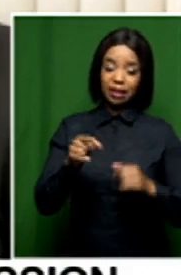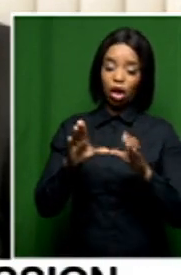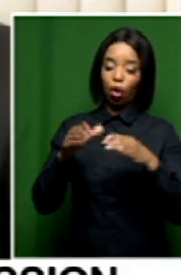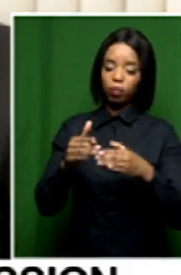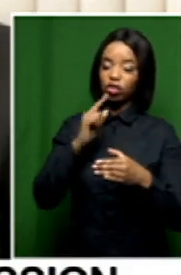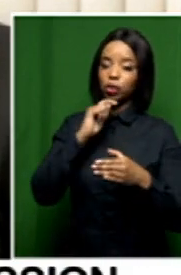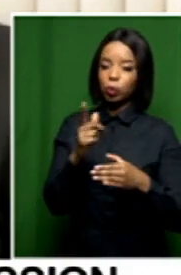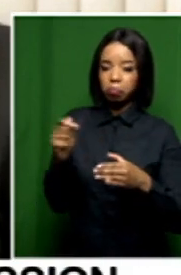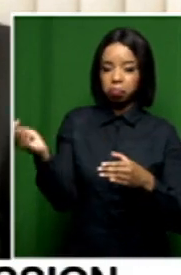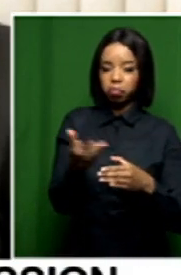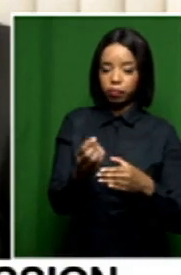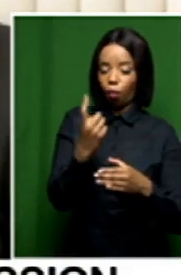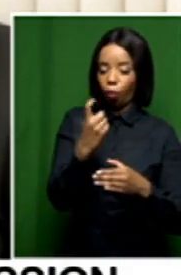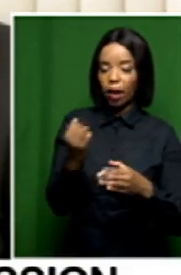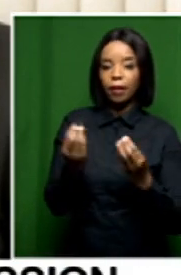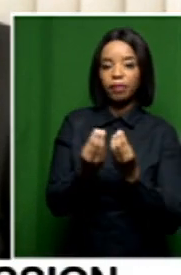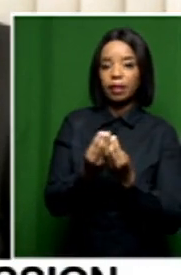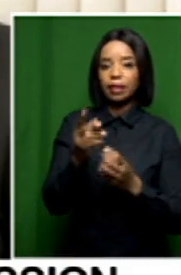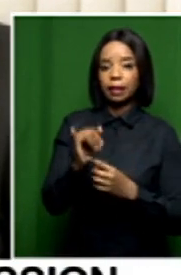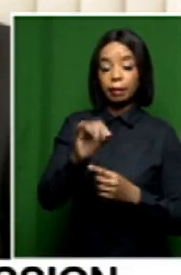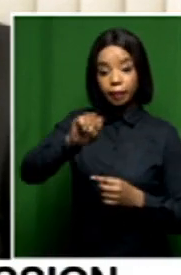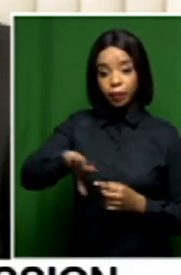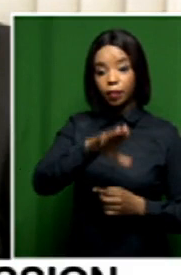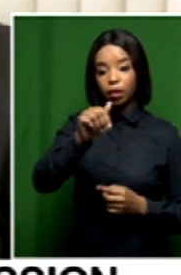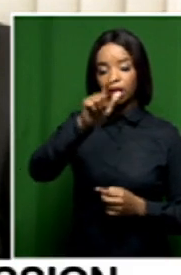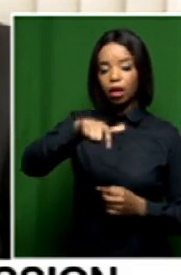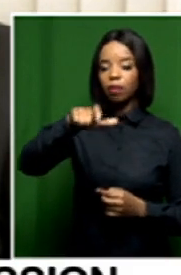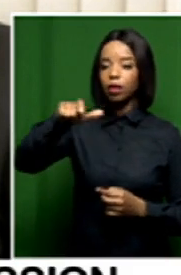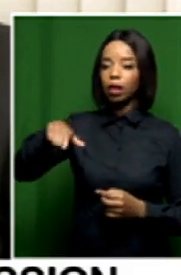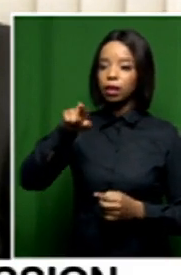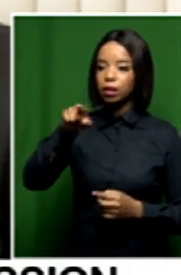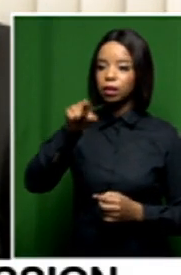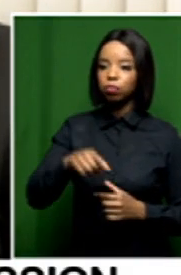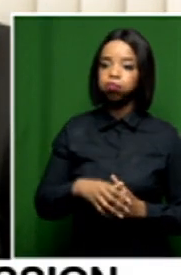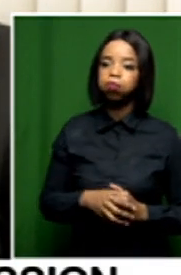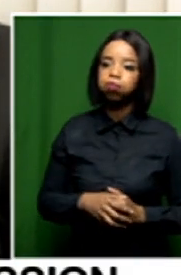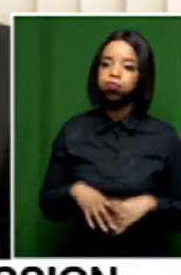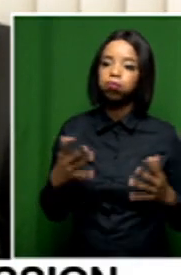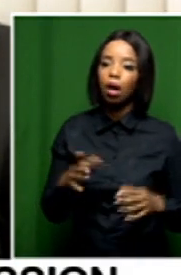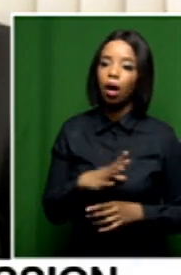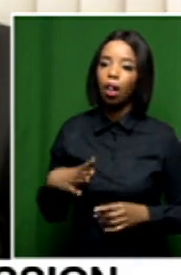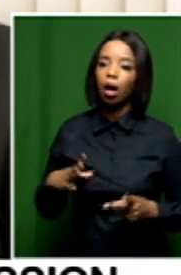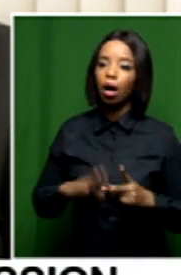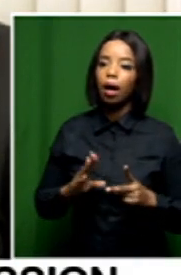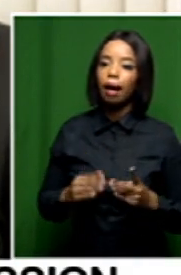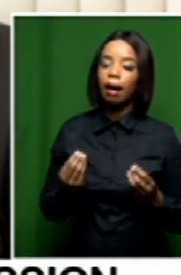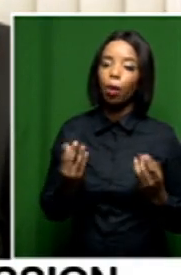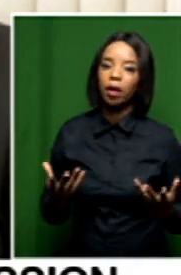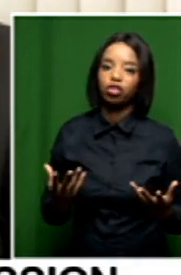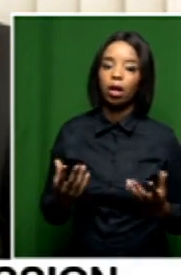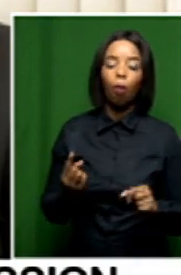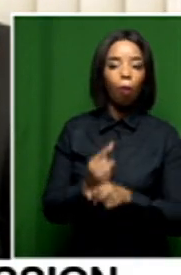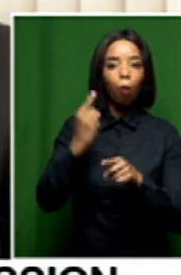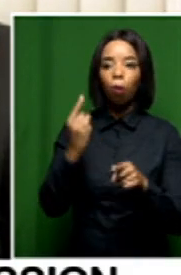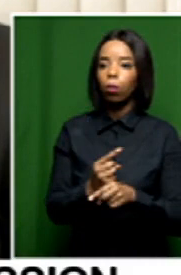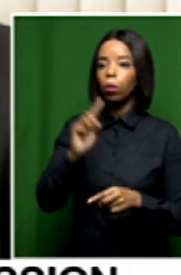the issues that South Africans bemoaned, how long this took, how much money went into it. And the question at the end is always,